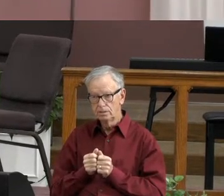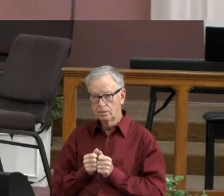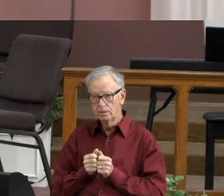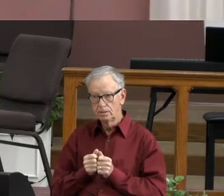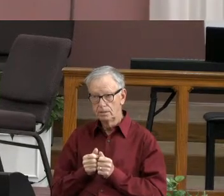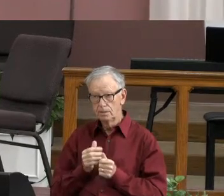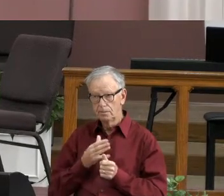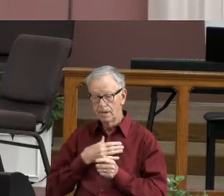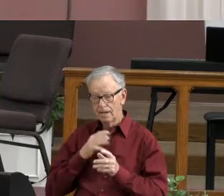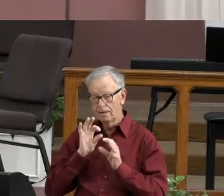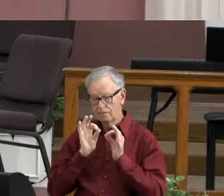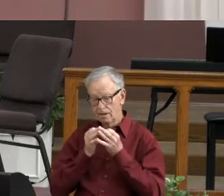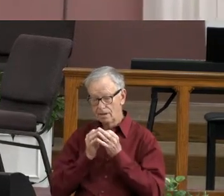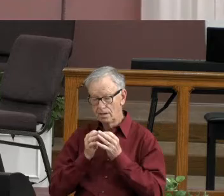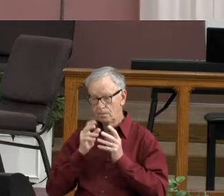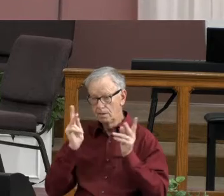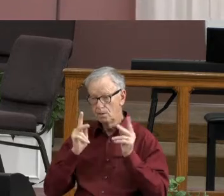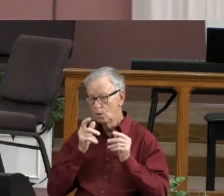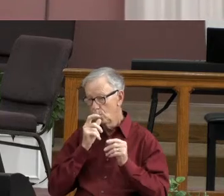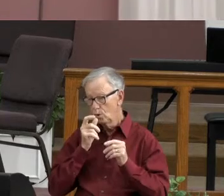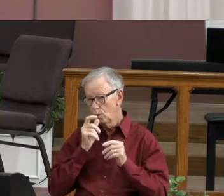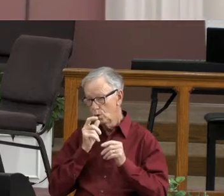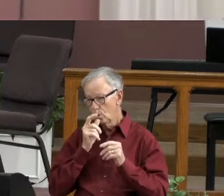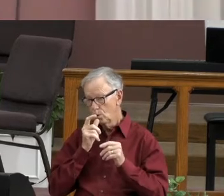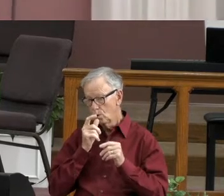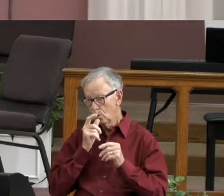My family and those who were